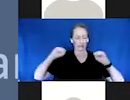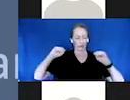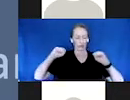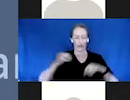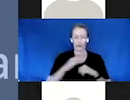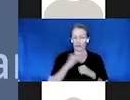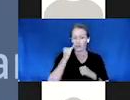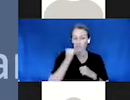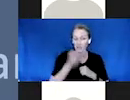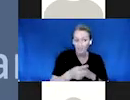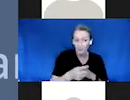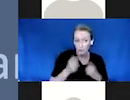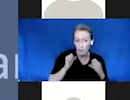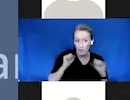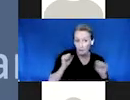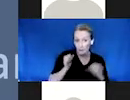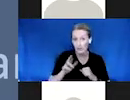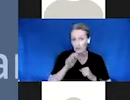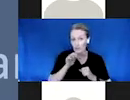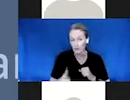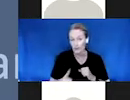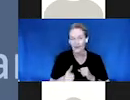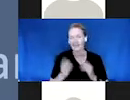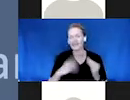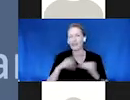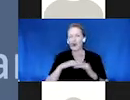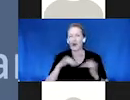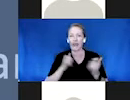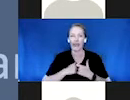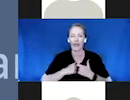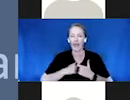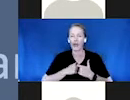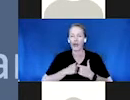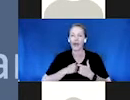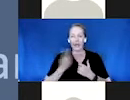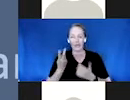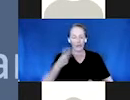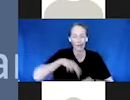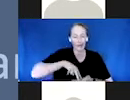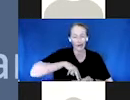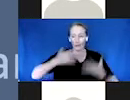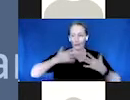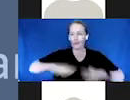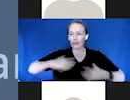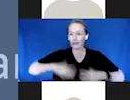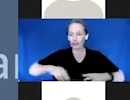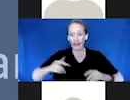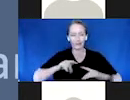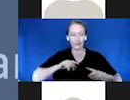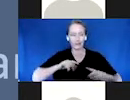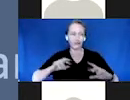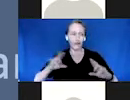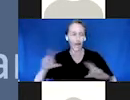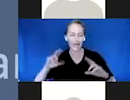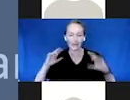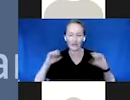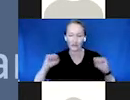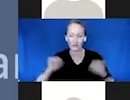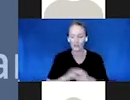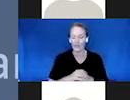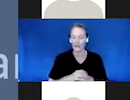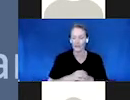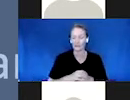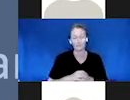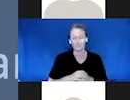did you get up this morning and put on your gym clothes? It depends on, is your neighborhood safe? Are there walking paths or parks? Do you